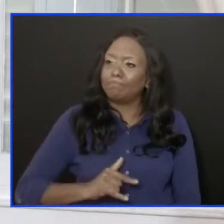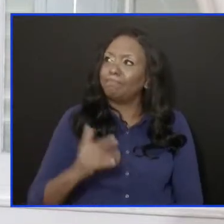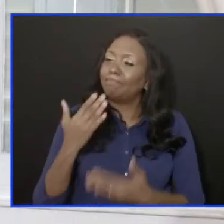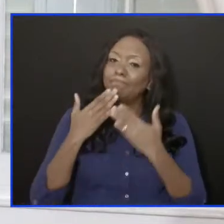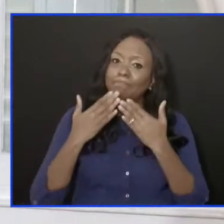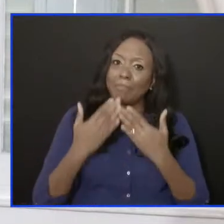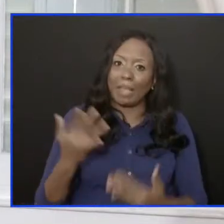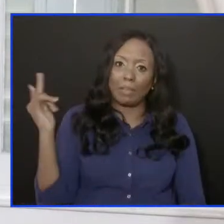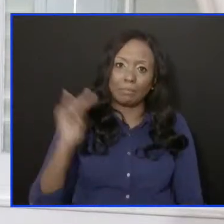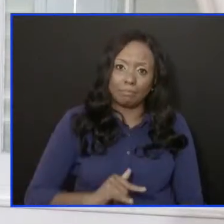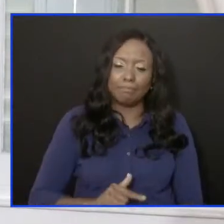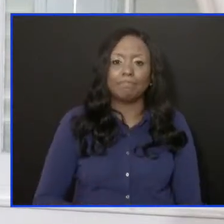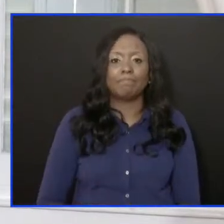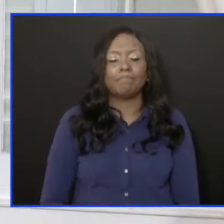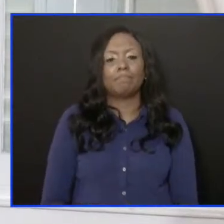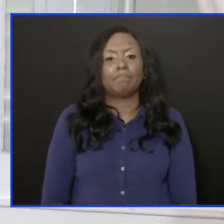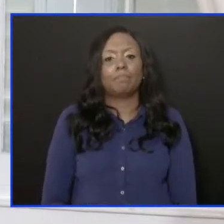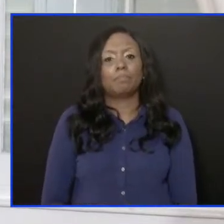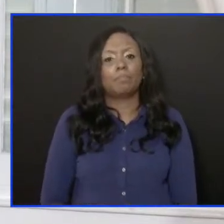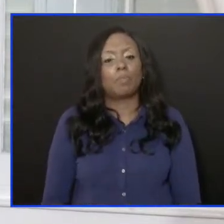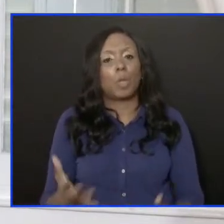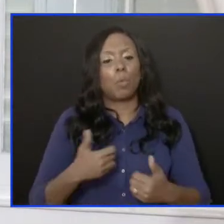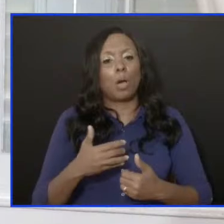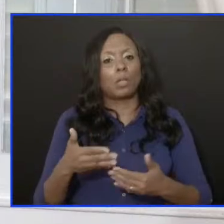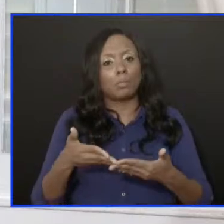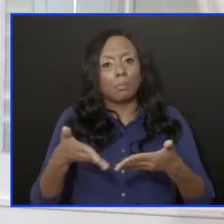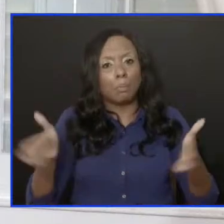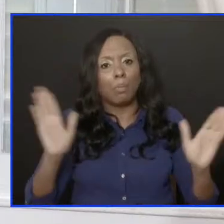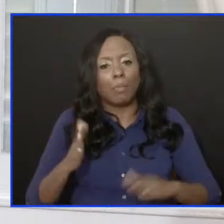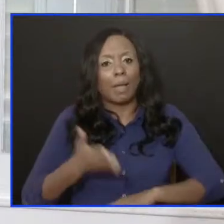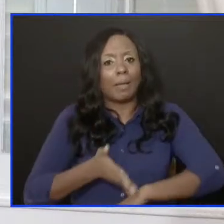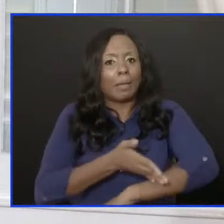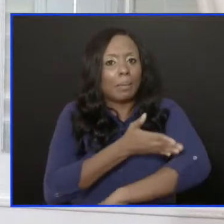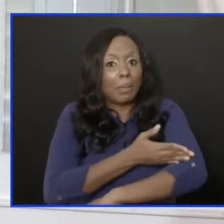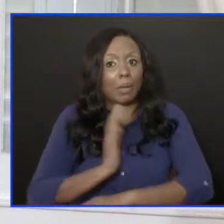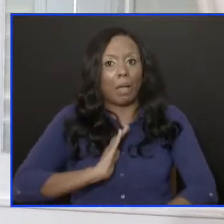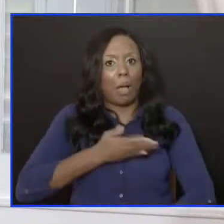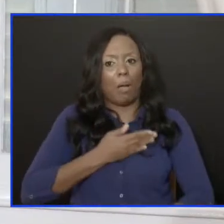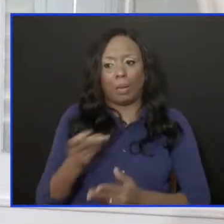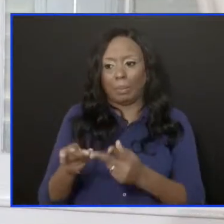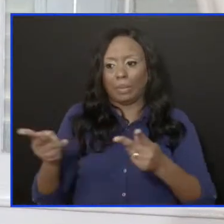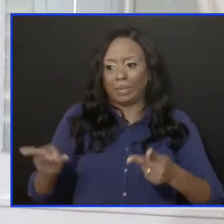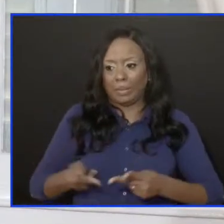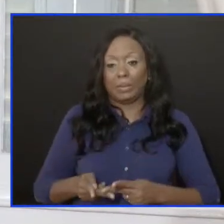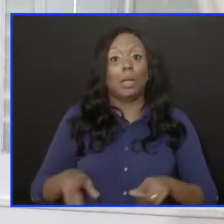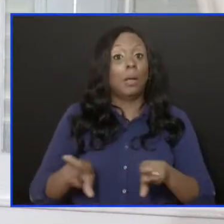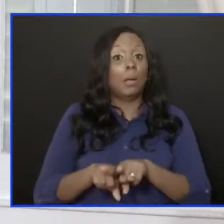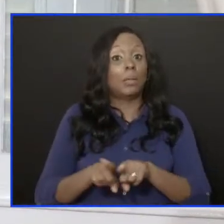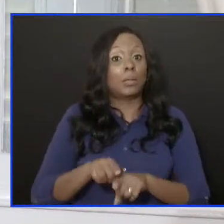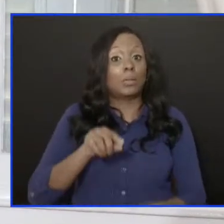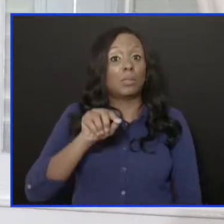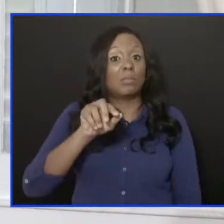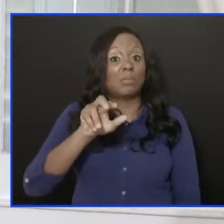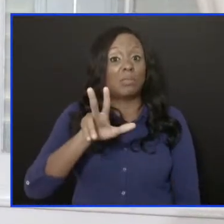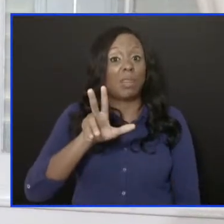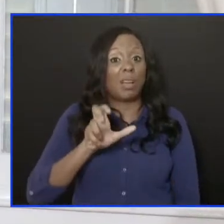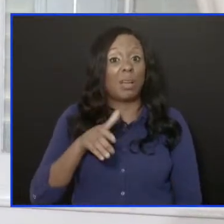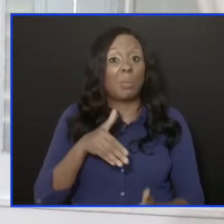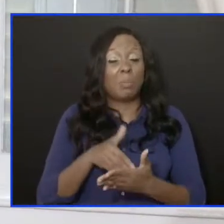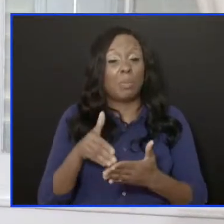our facilities here in Barbados. We also got a donation of about $3 million in pharmaceuticals